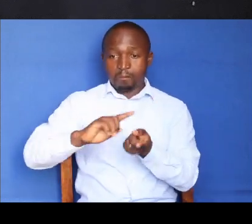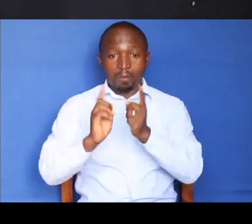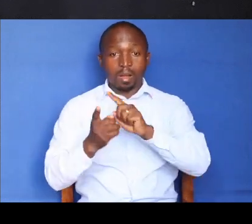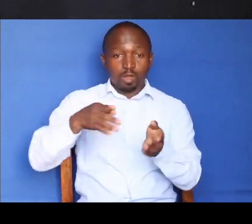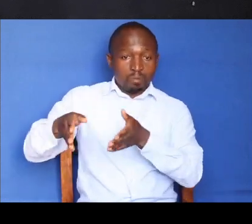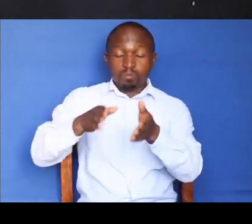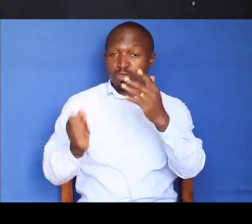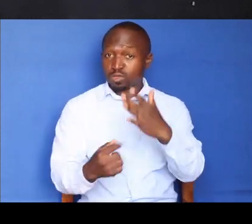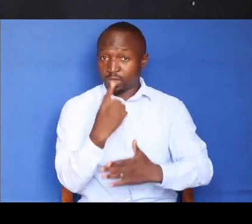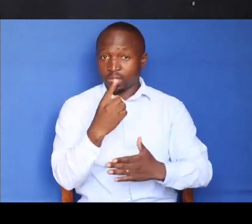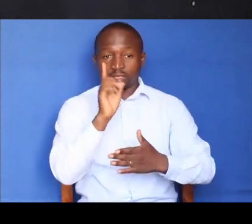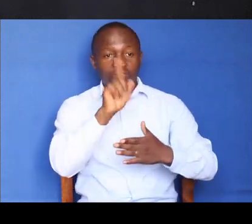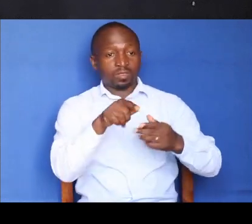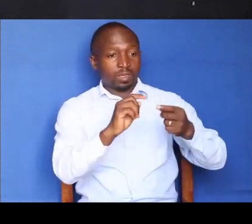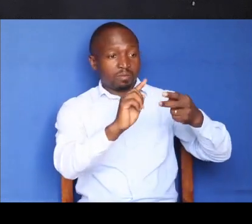1,